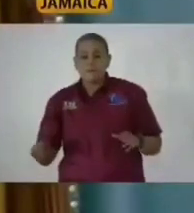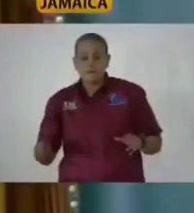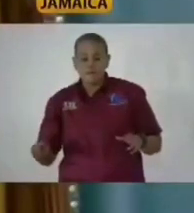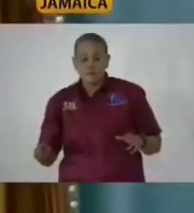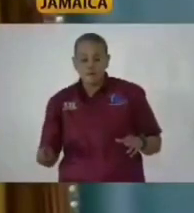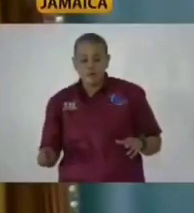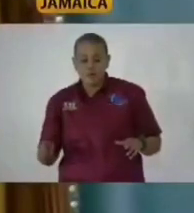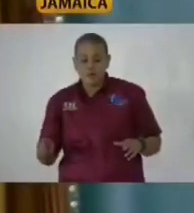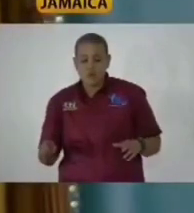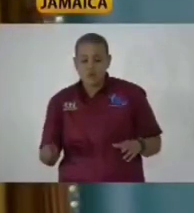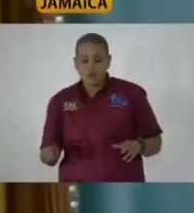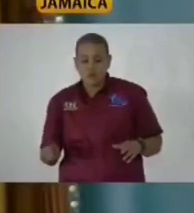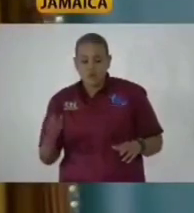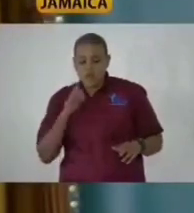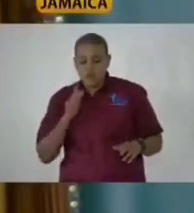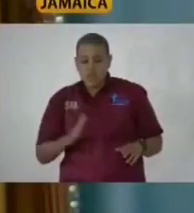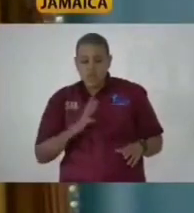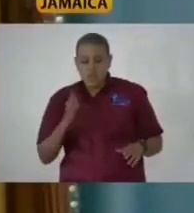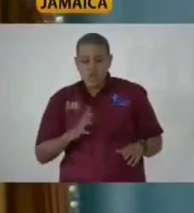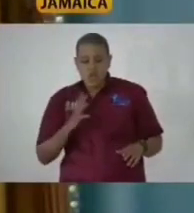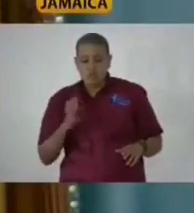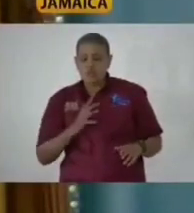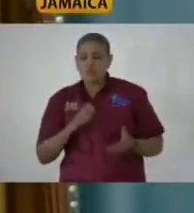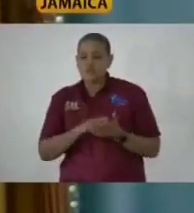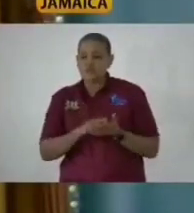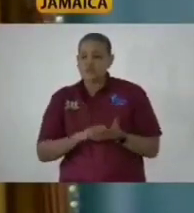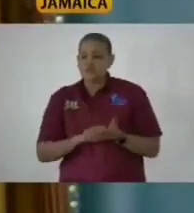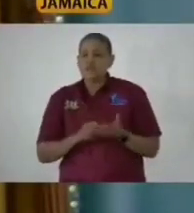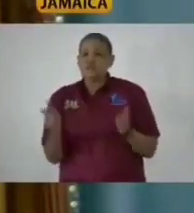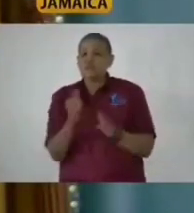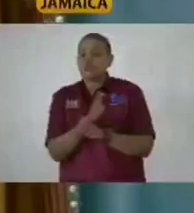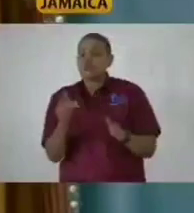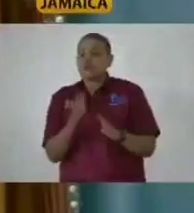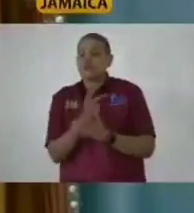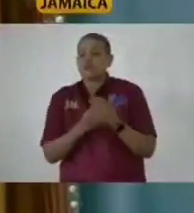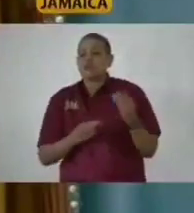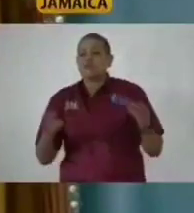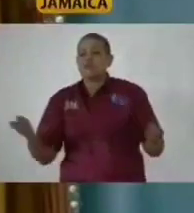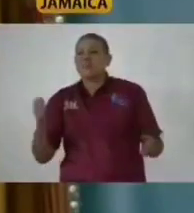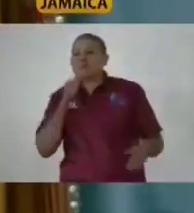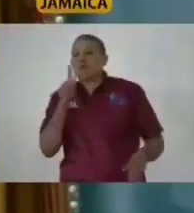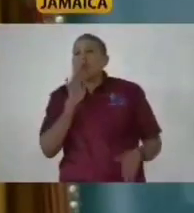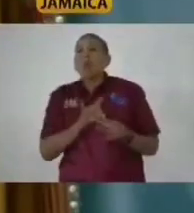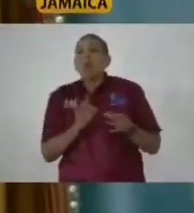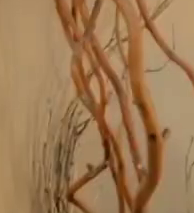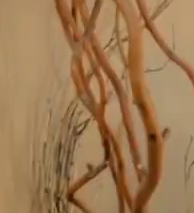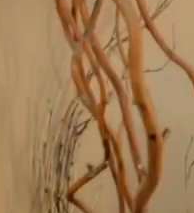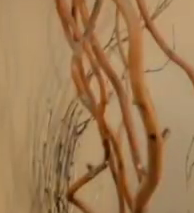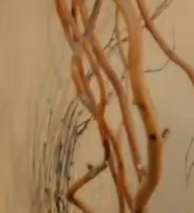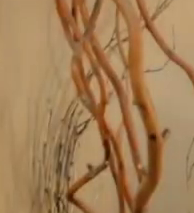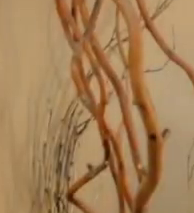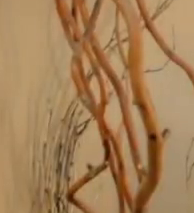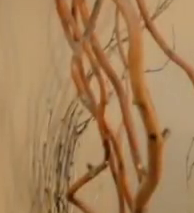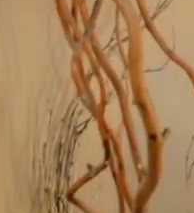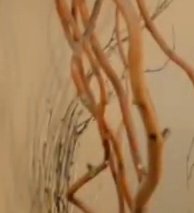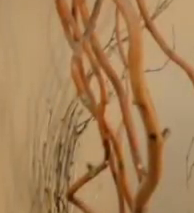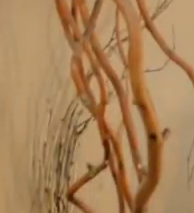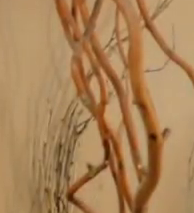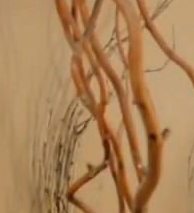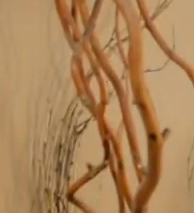on between official correspondence between both parties at this point.